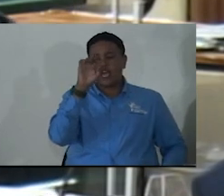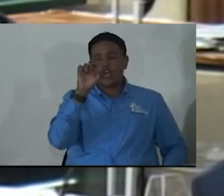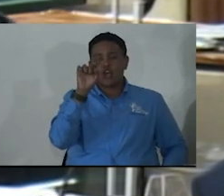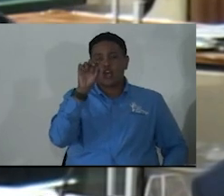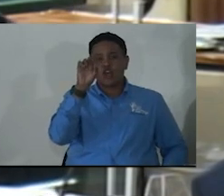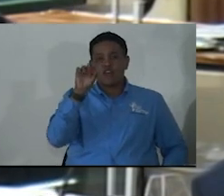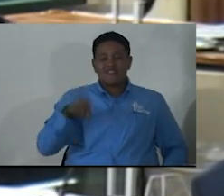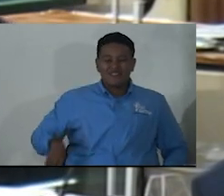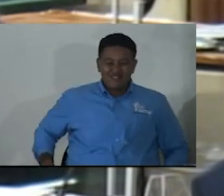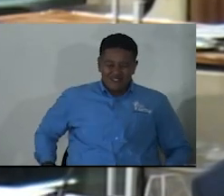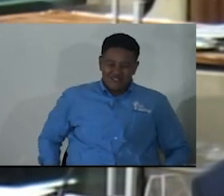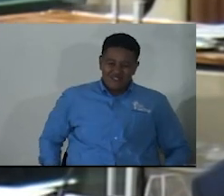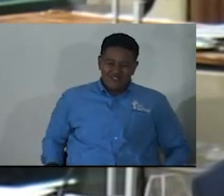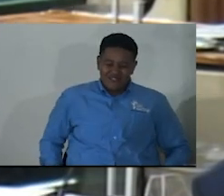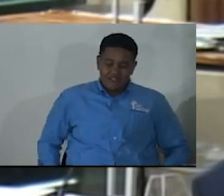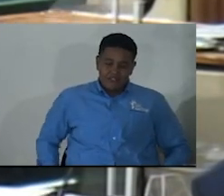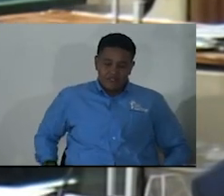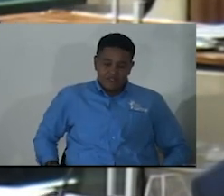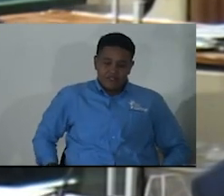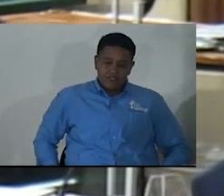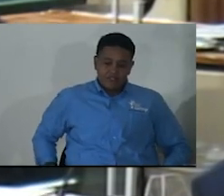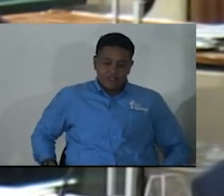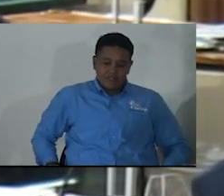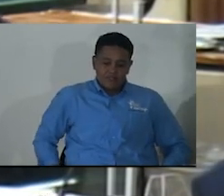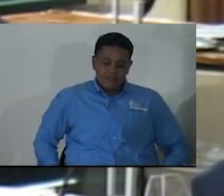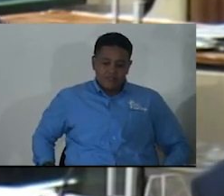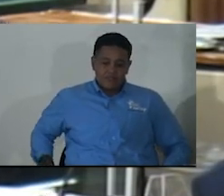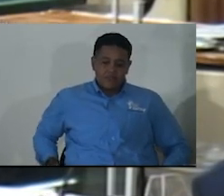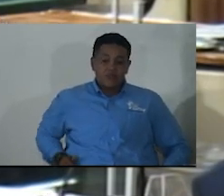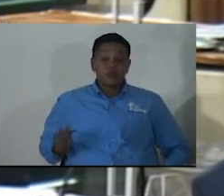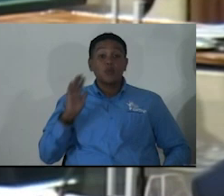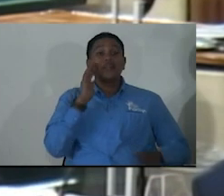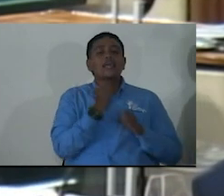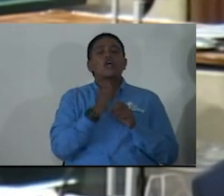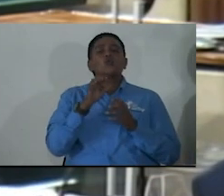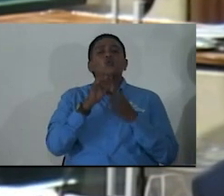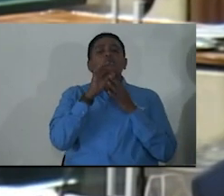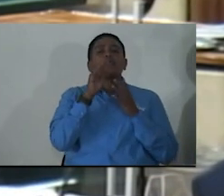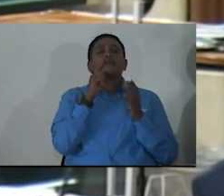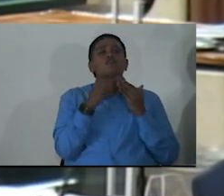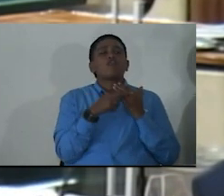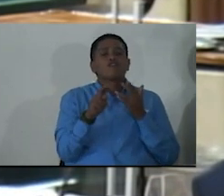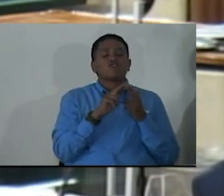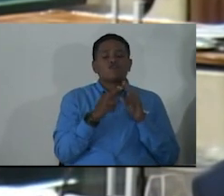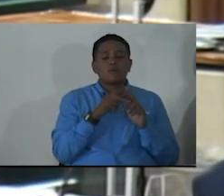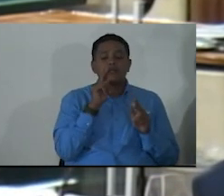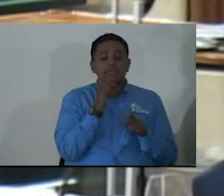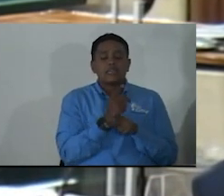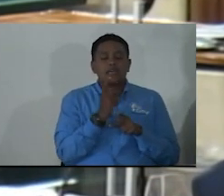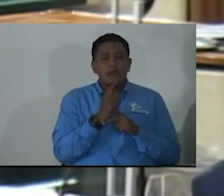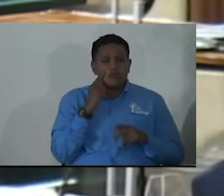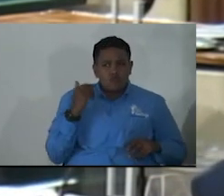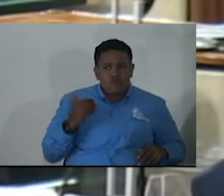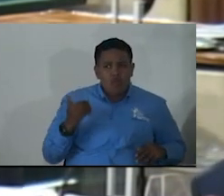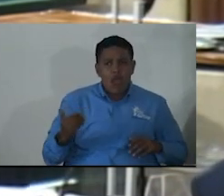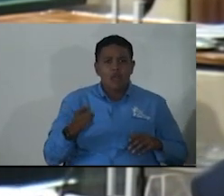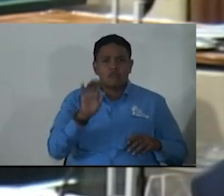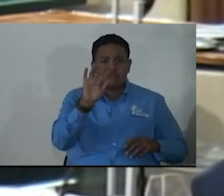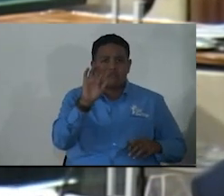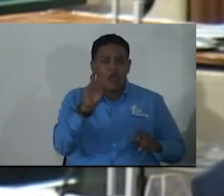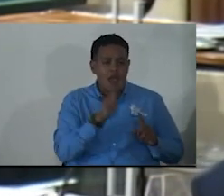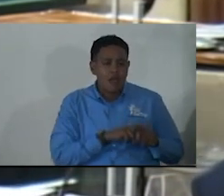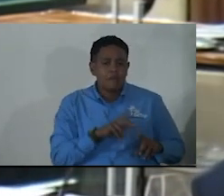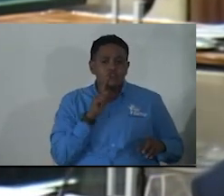provided with a unique reference number which they should keep because that will be used to track the progress of their application and